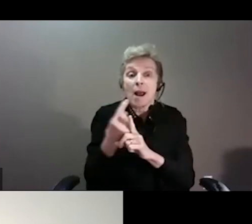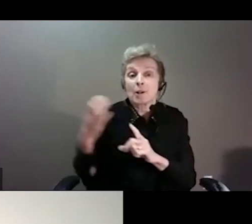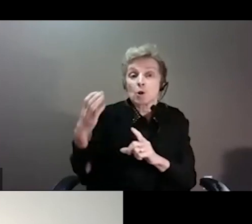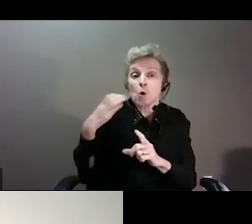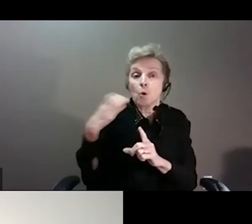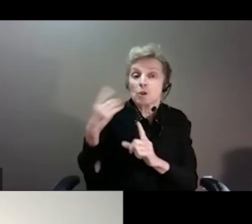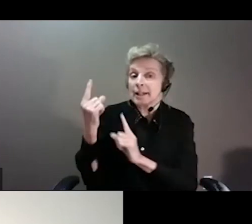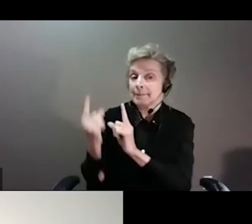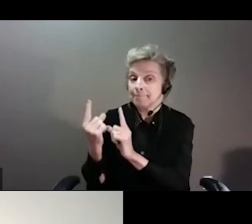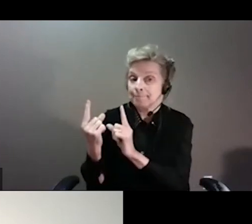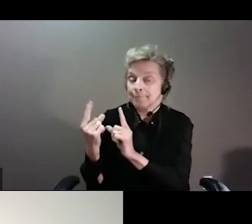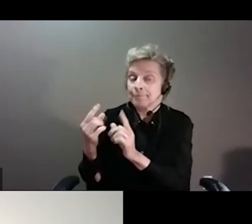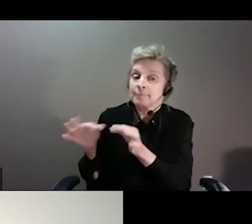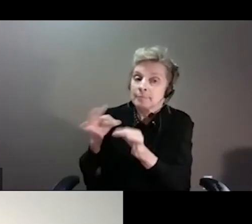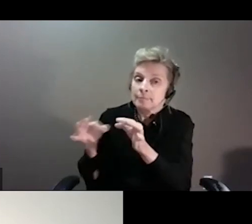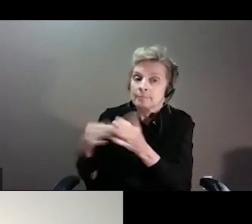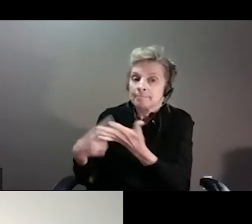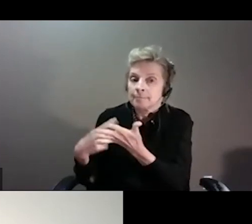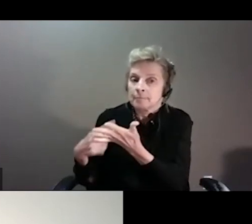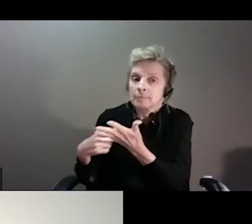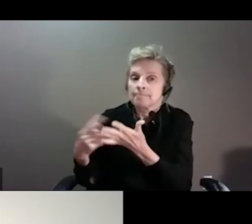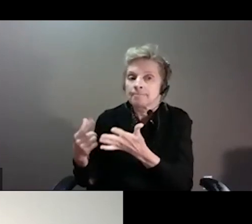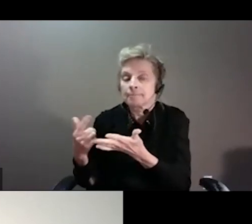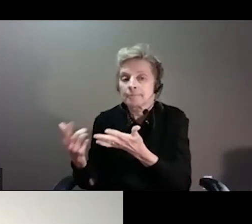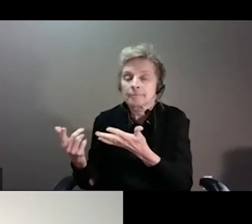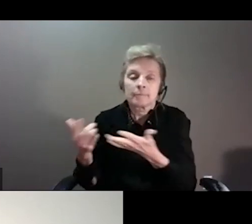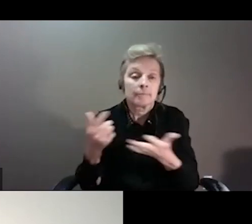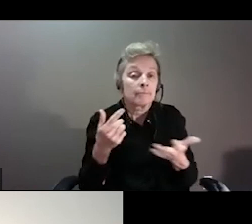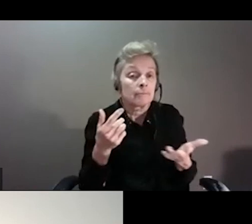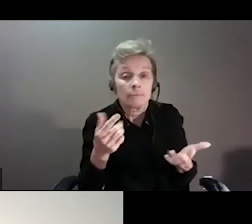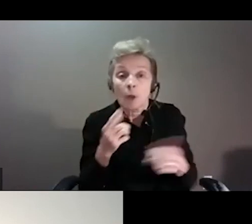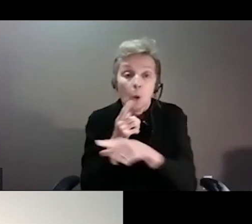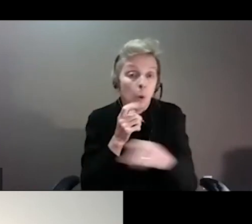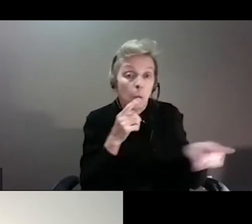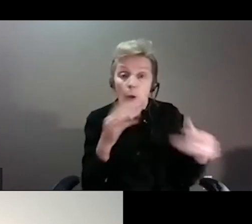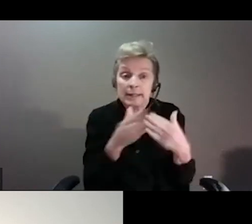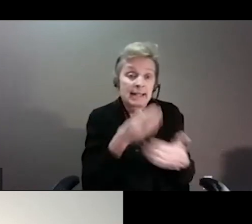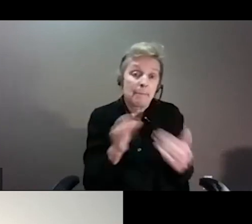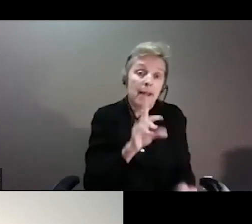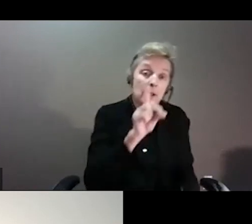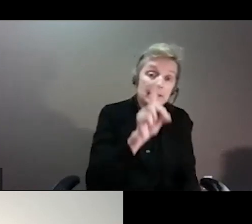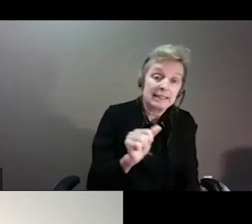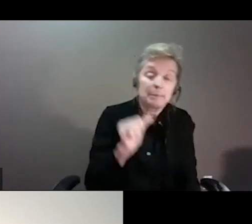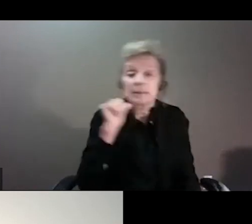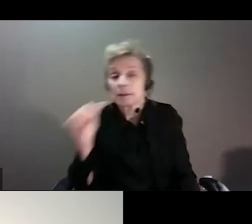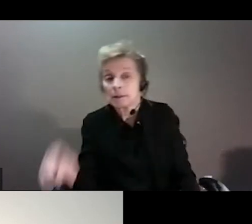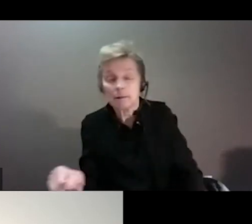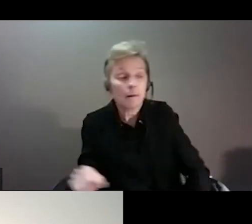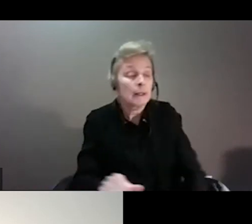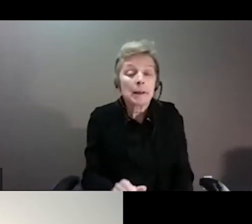especially if you are someone with a lived experience of disability, never be, or anyone actually, I don't think, I think never be